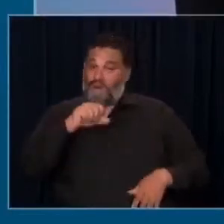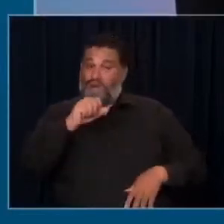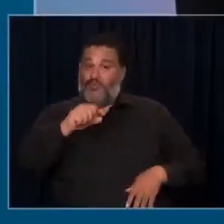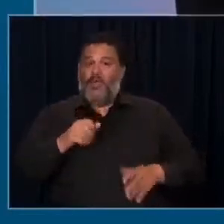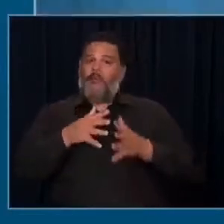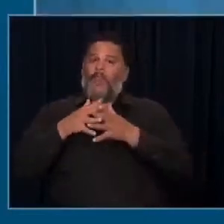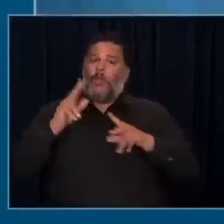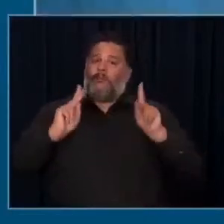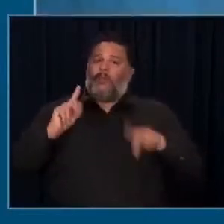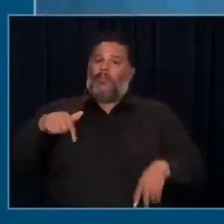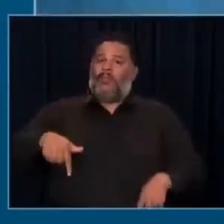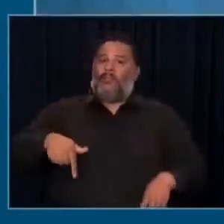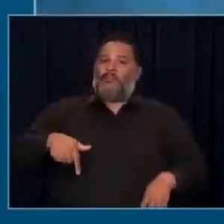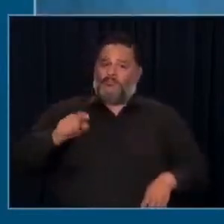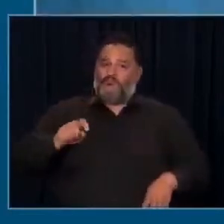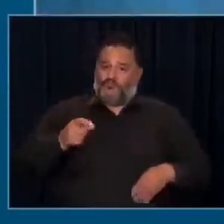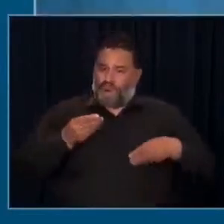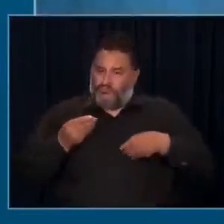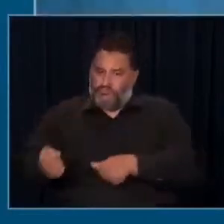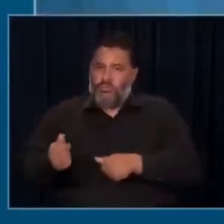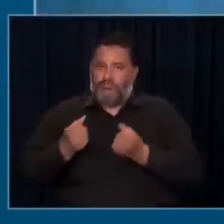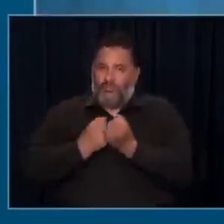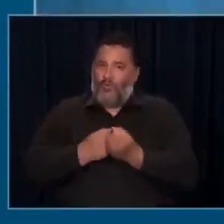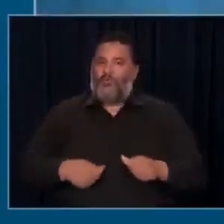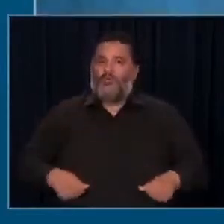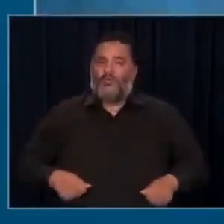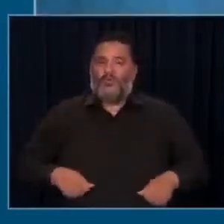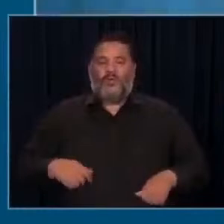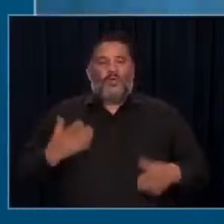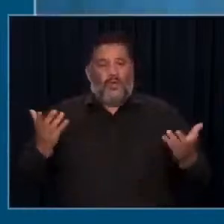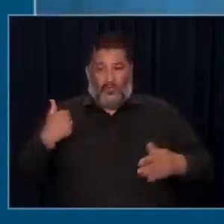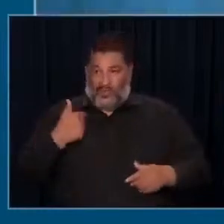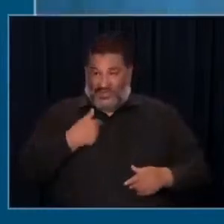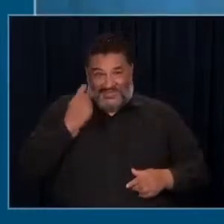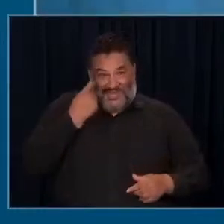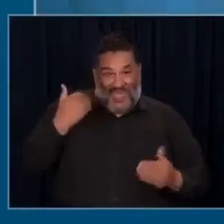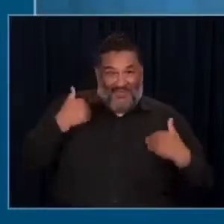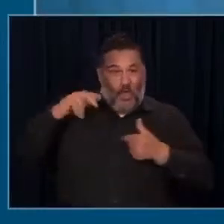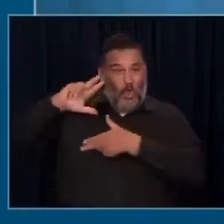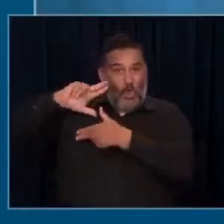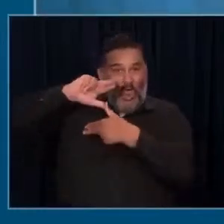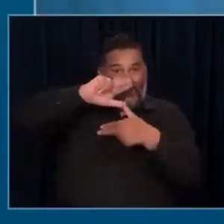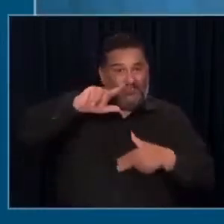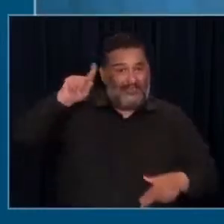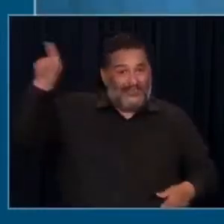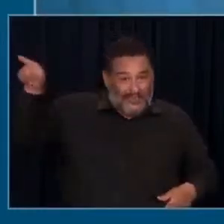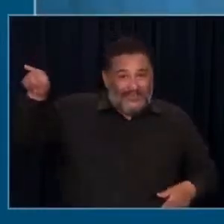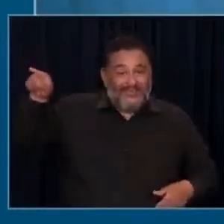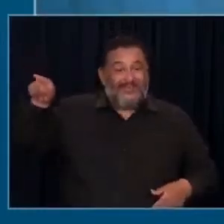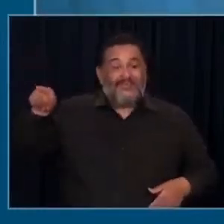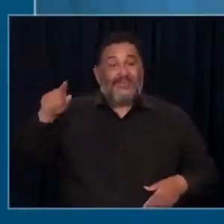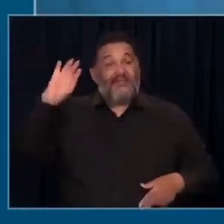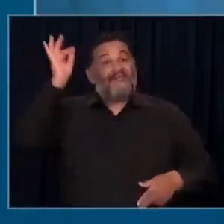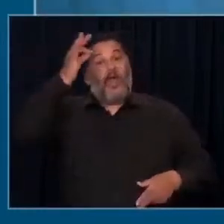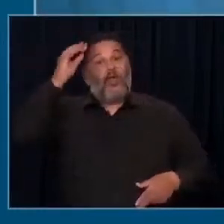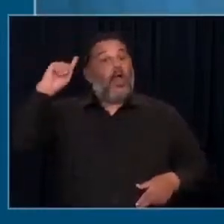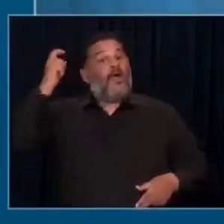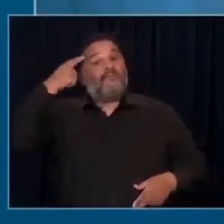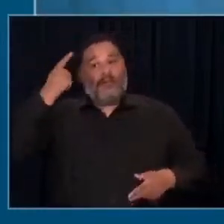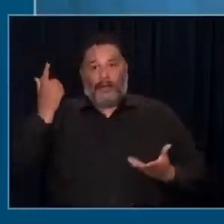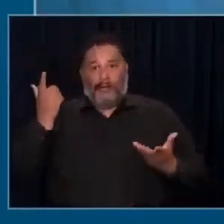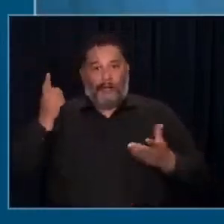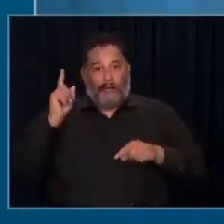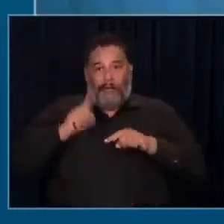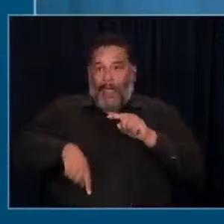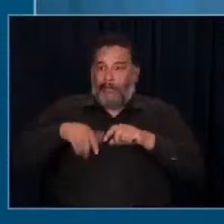of. We need to sit down. We have now had a hurricane that took place, and the federal government is not able to